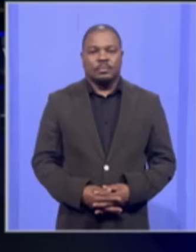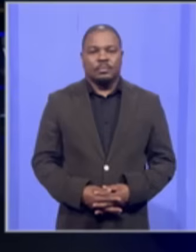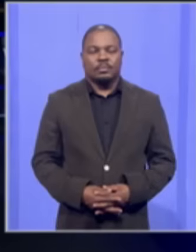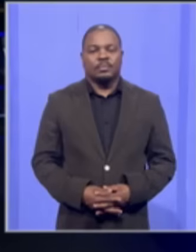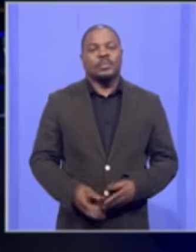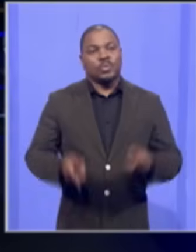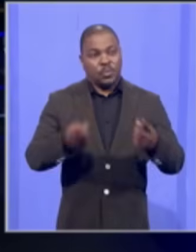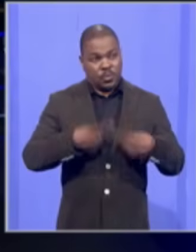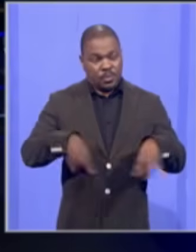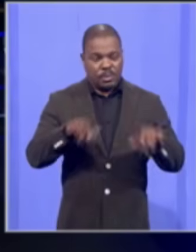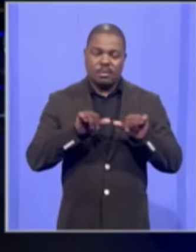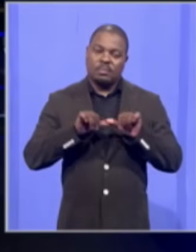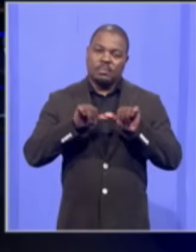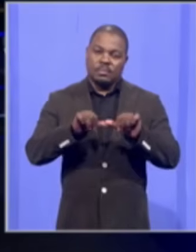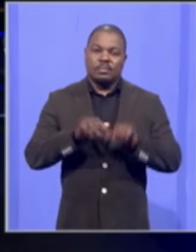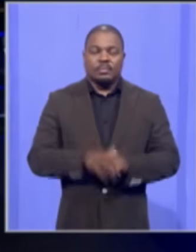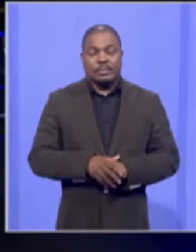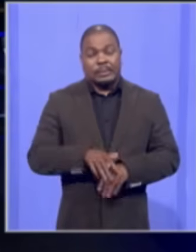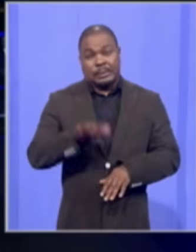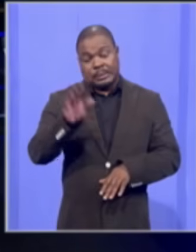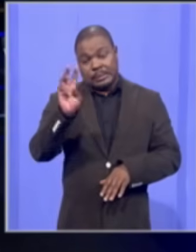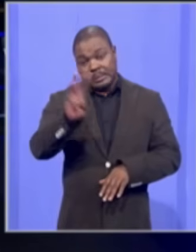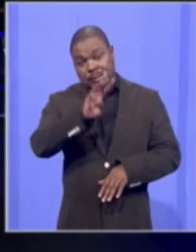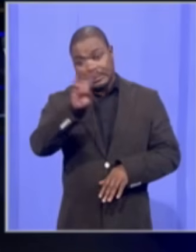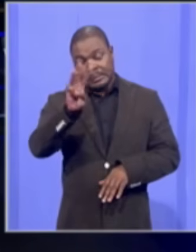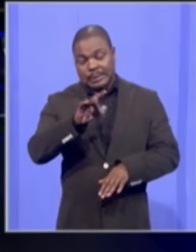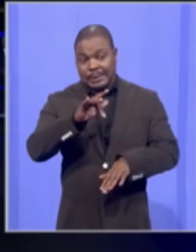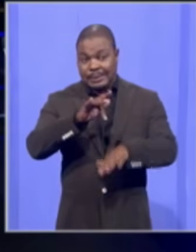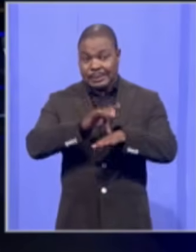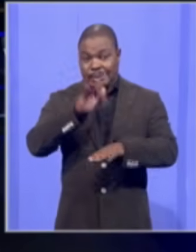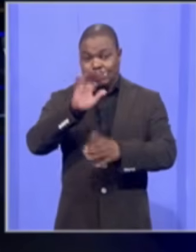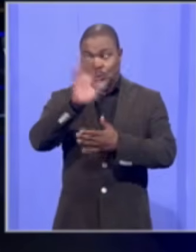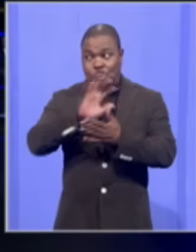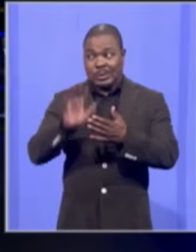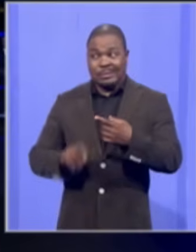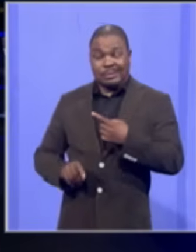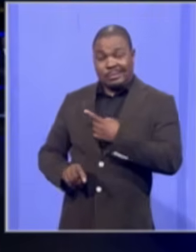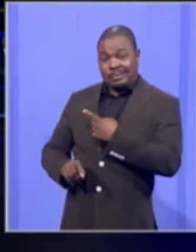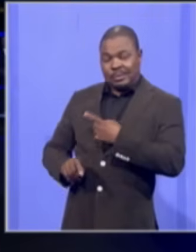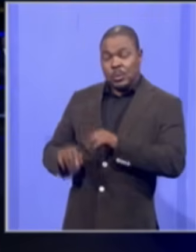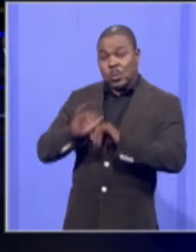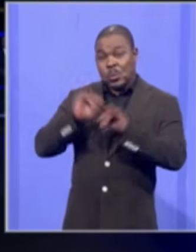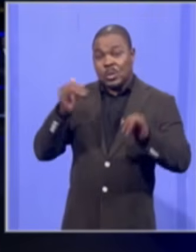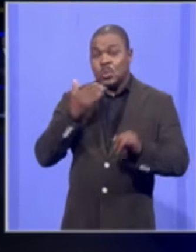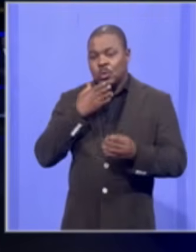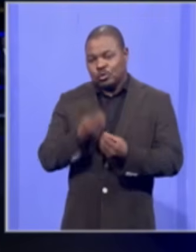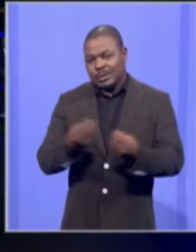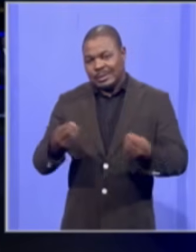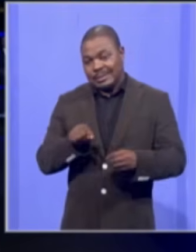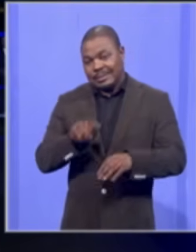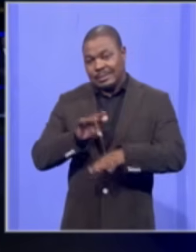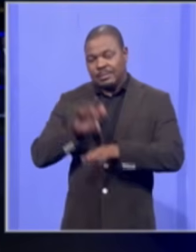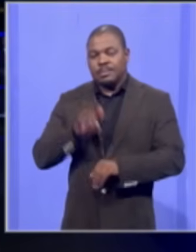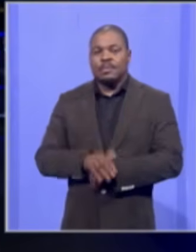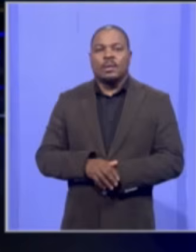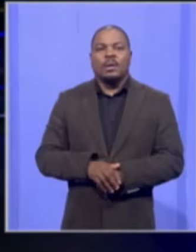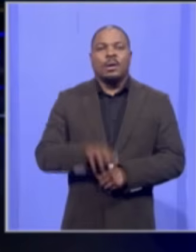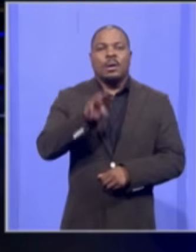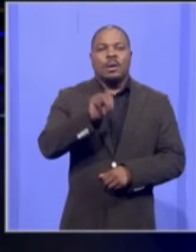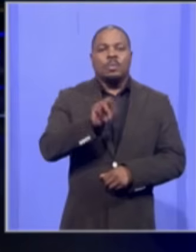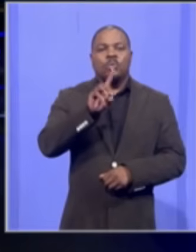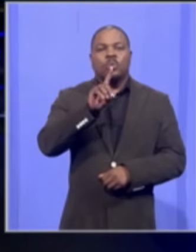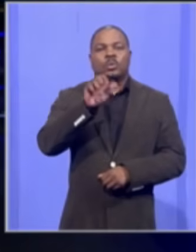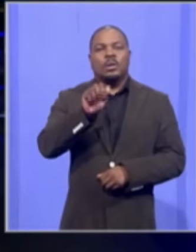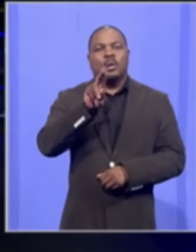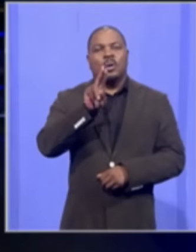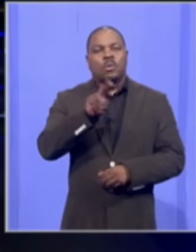Moiri atela pele ela hloko re taba e latelang kana thefula maikutlo a hao haholoholo bana ba lelapa la Mudau motsaneng wa